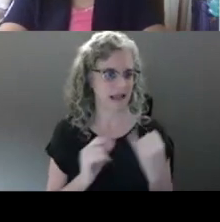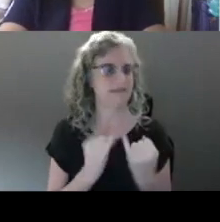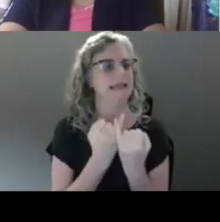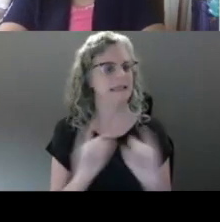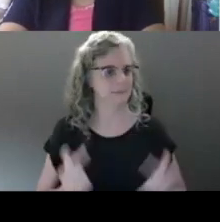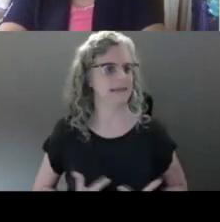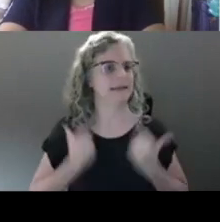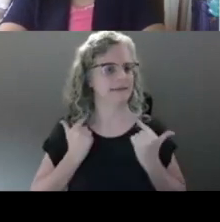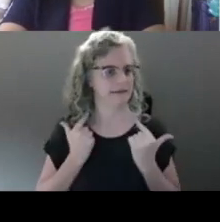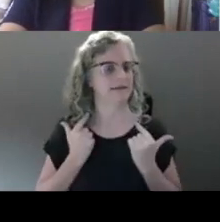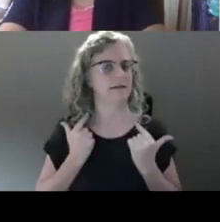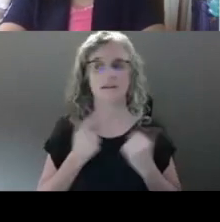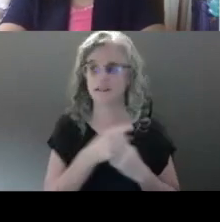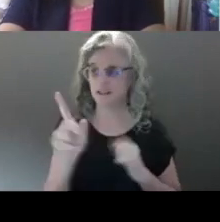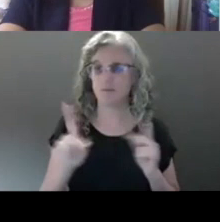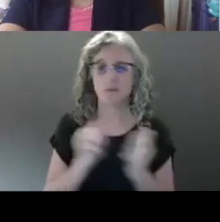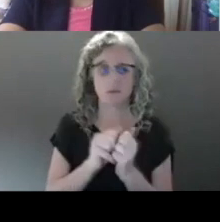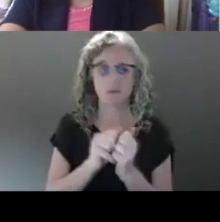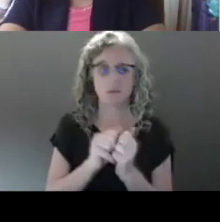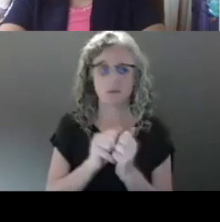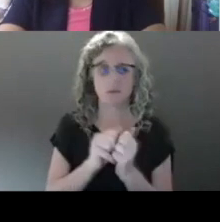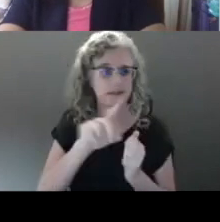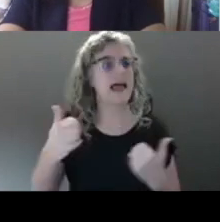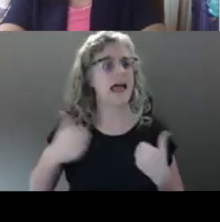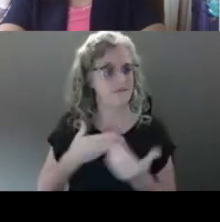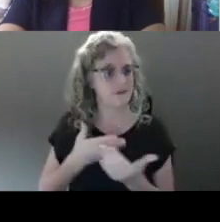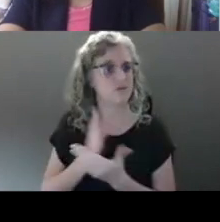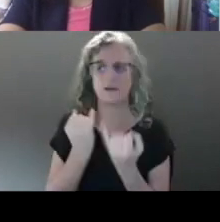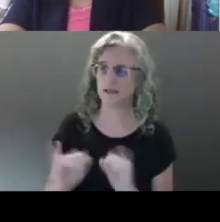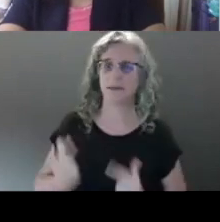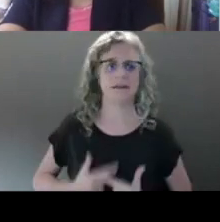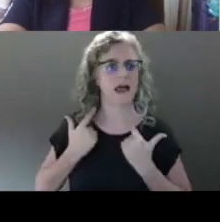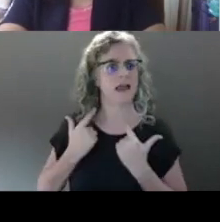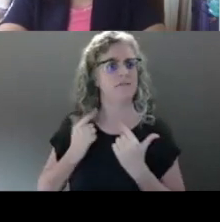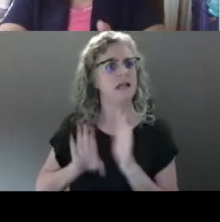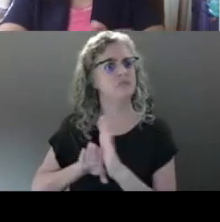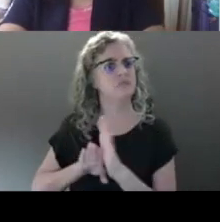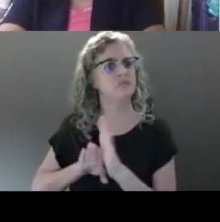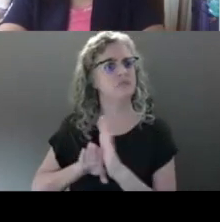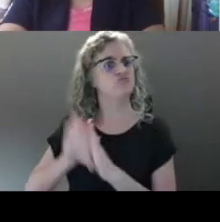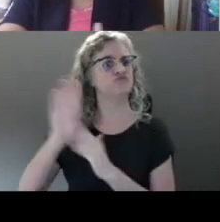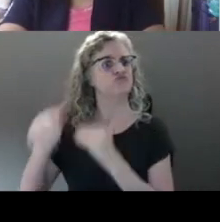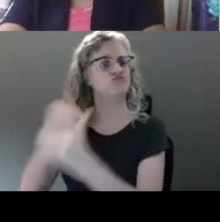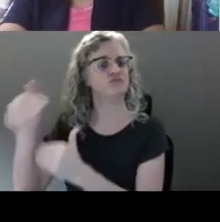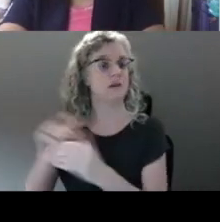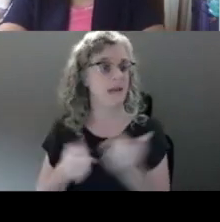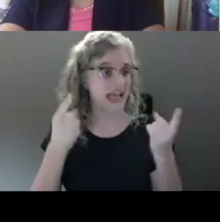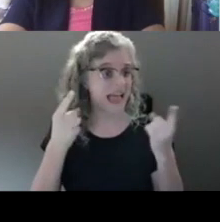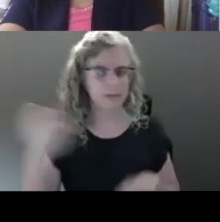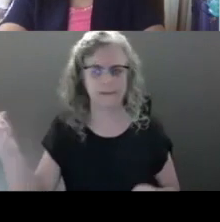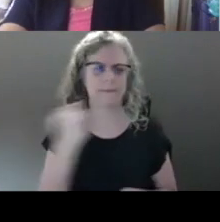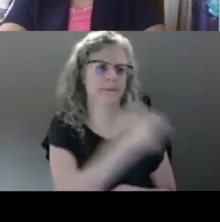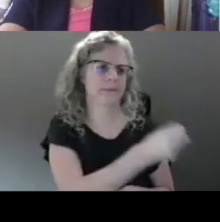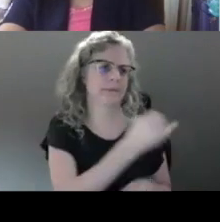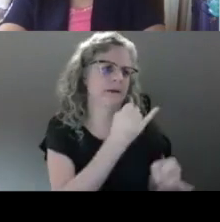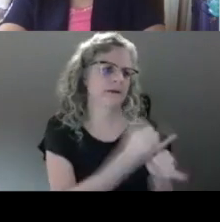often they're institutionalized due to a lack of resources to support that they live